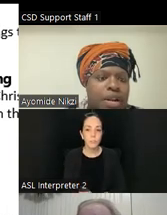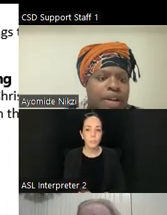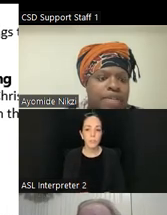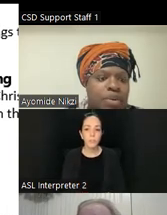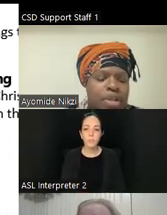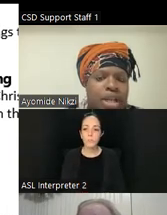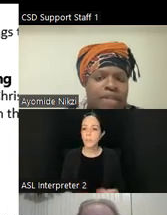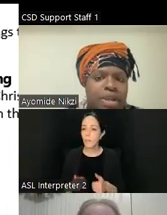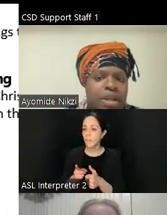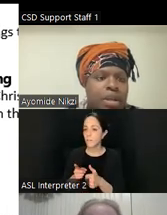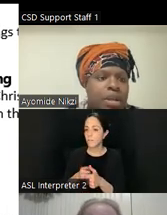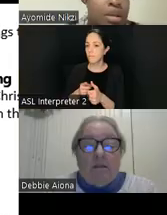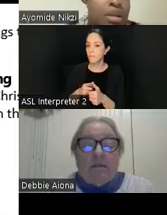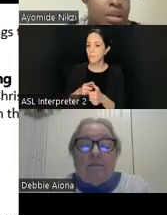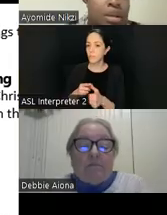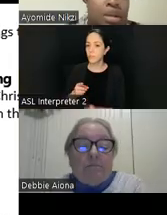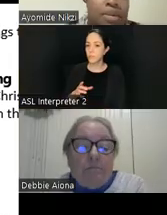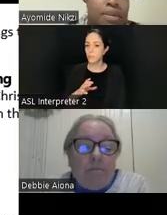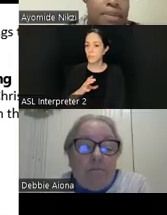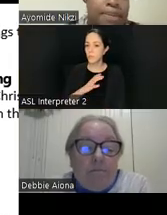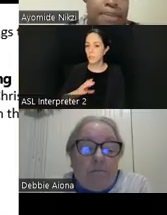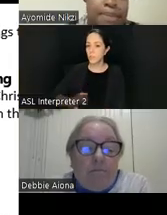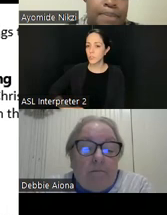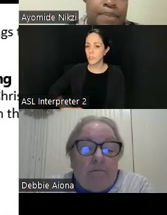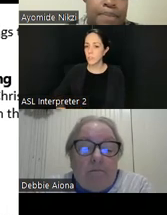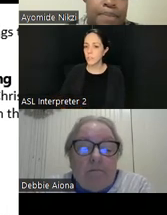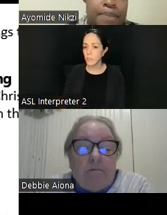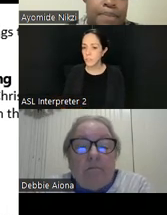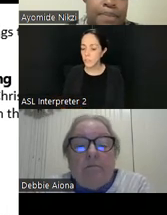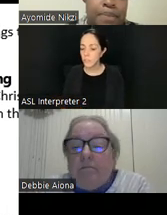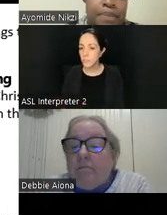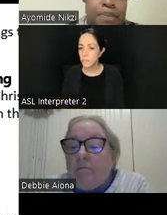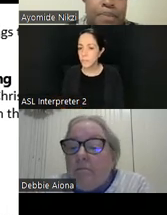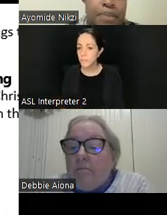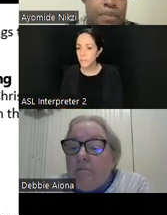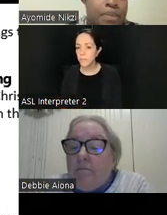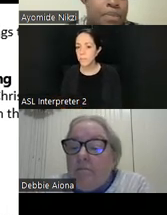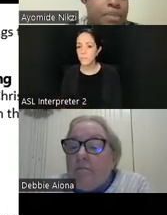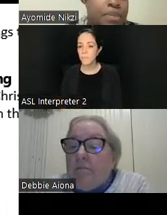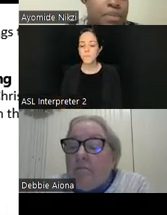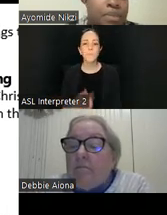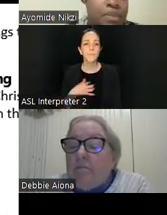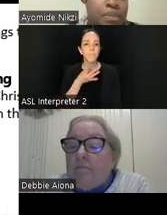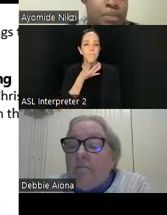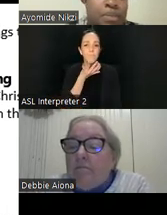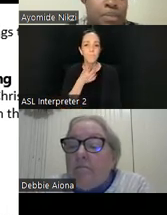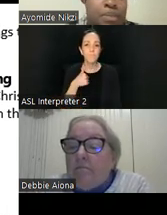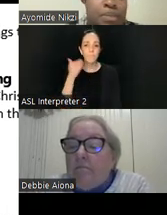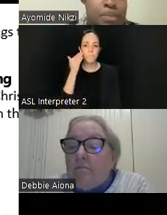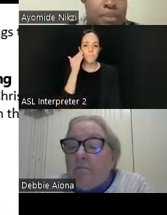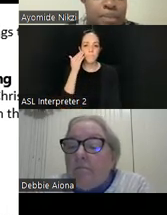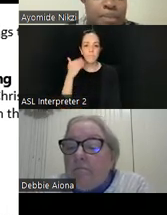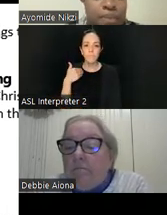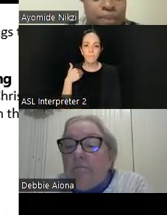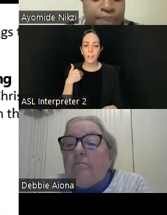and then I'll have support staff speak. No worries. I was just curious. I know that we have had this flagged